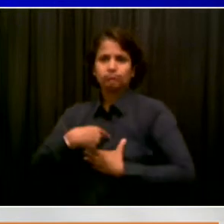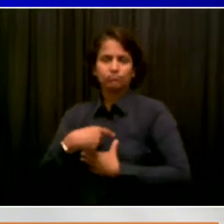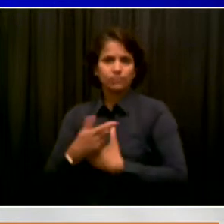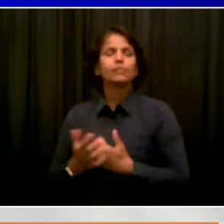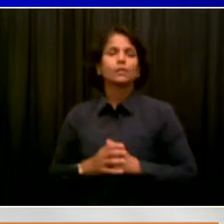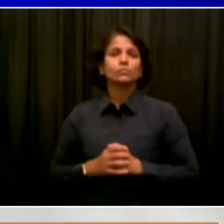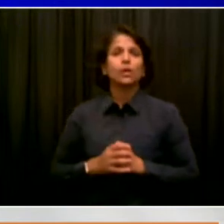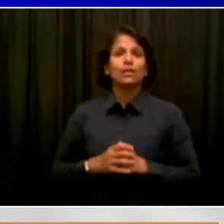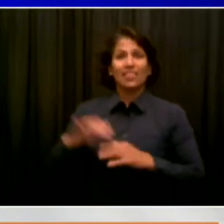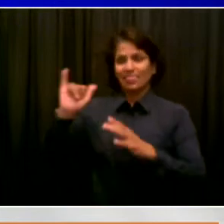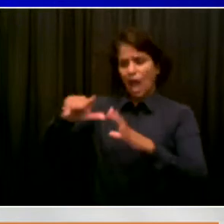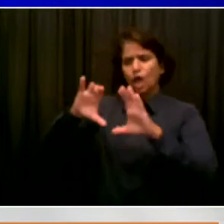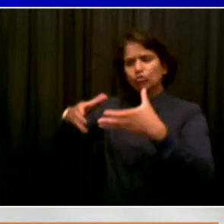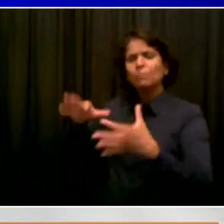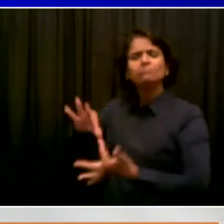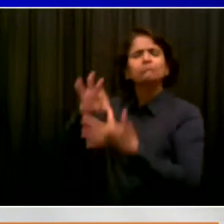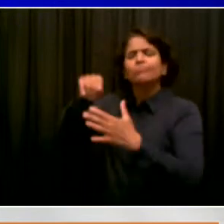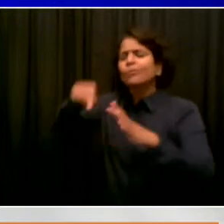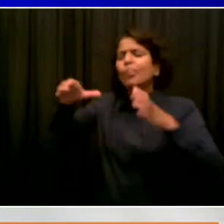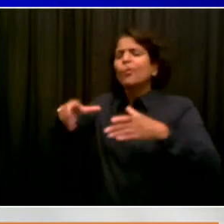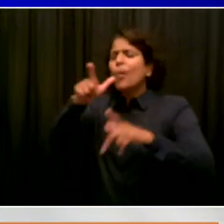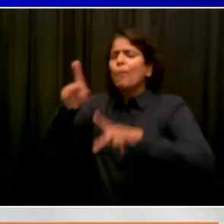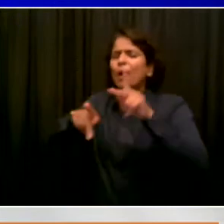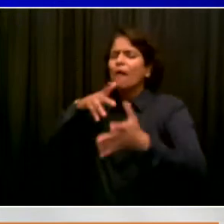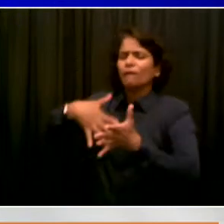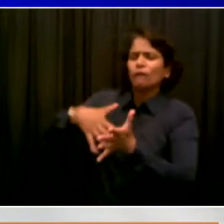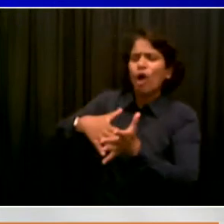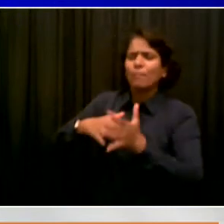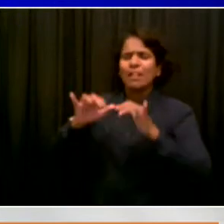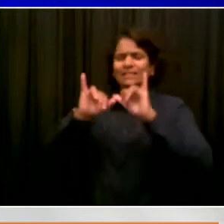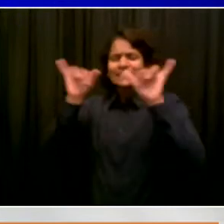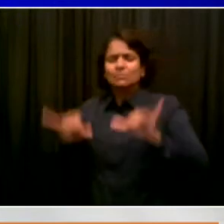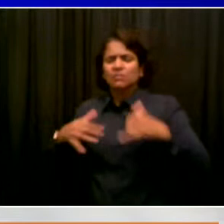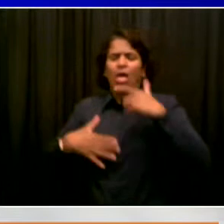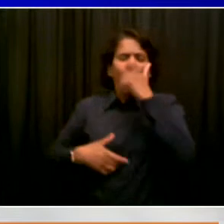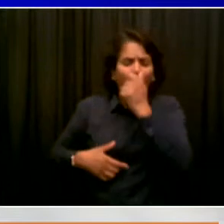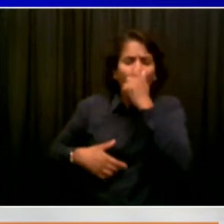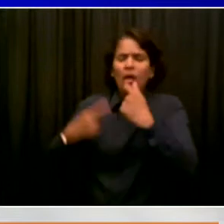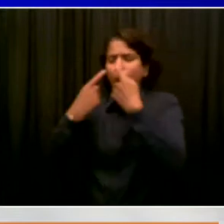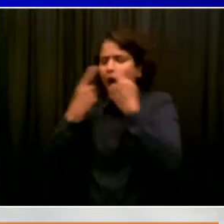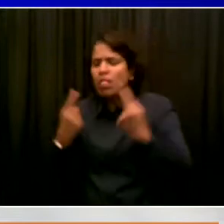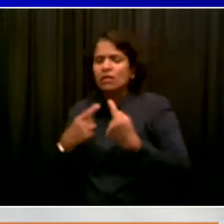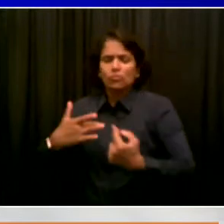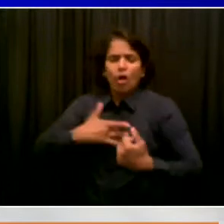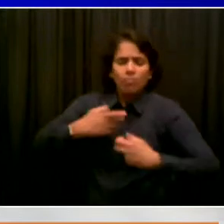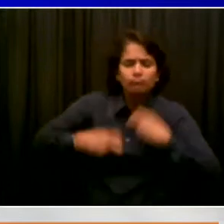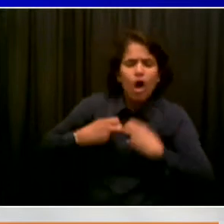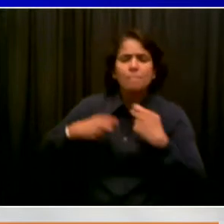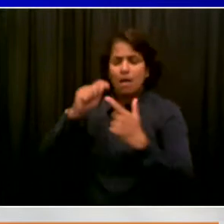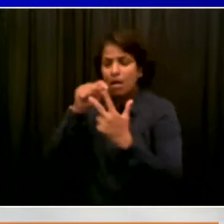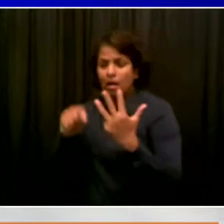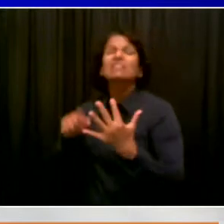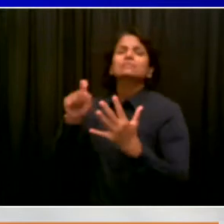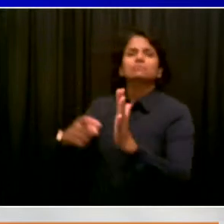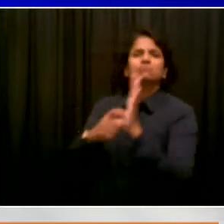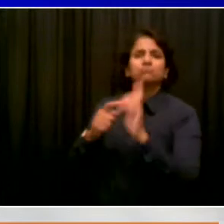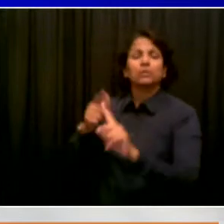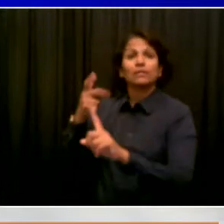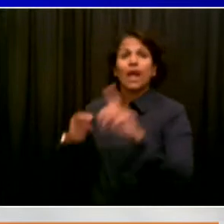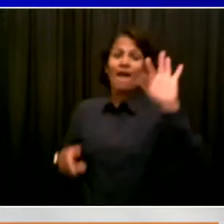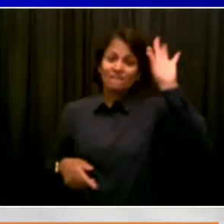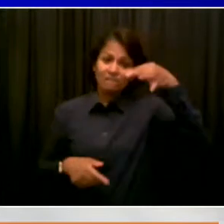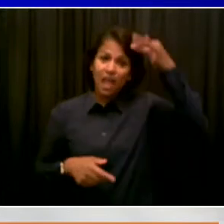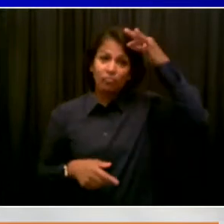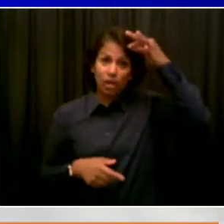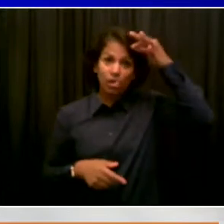ready to move on that immediately. The initial report was that it could be authorized for as soon as this coming Monday, September